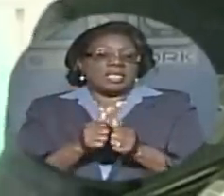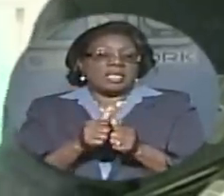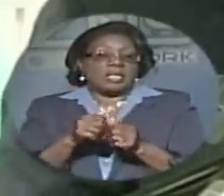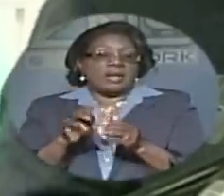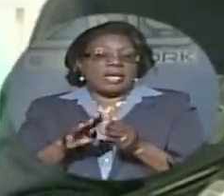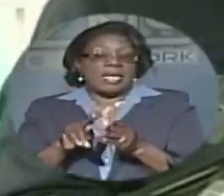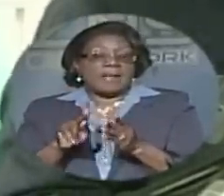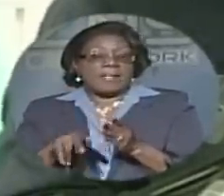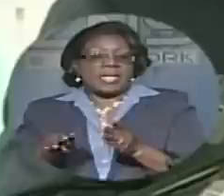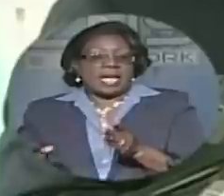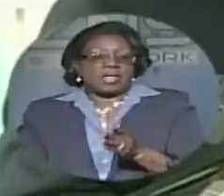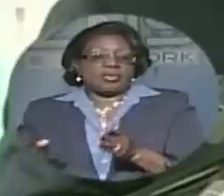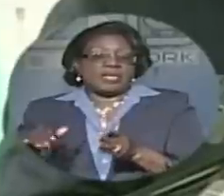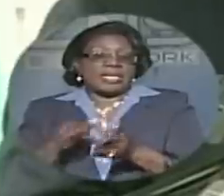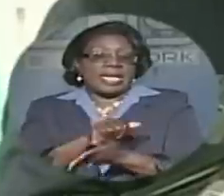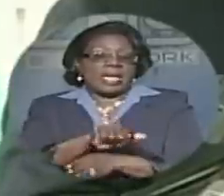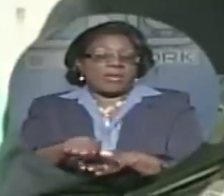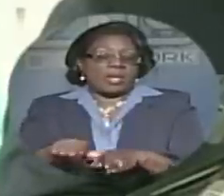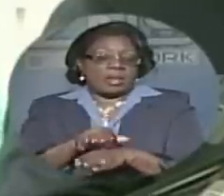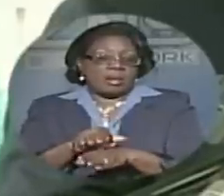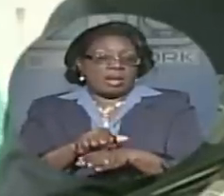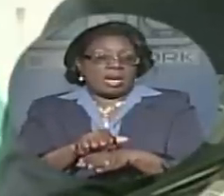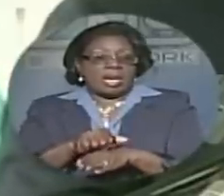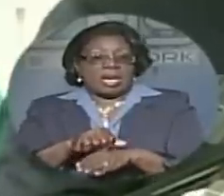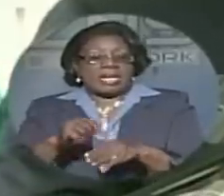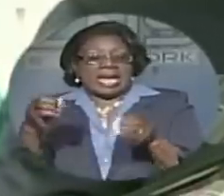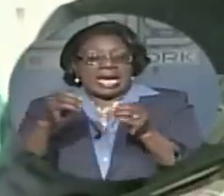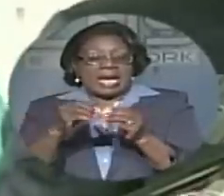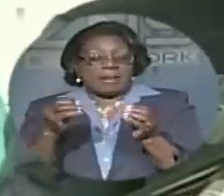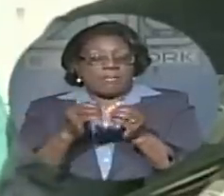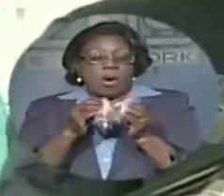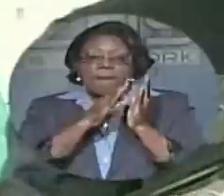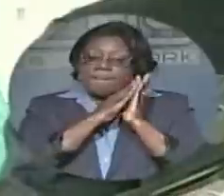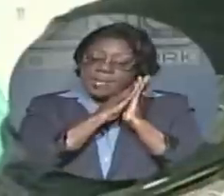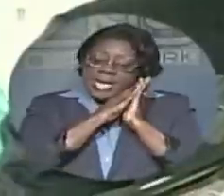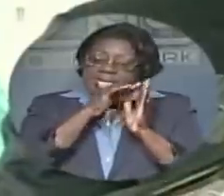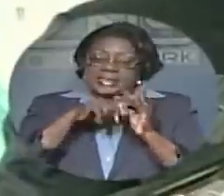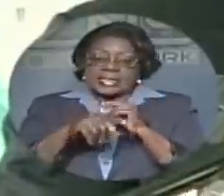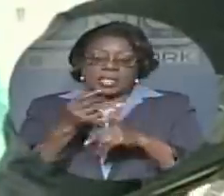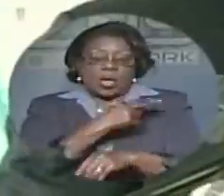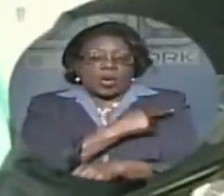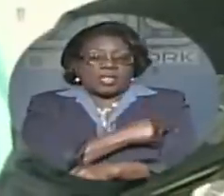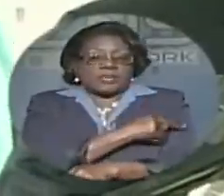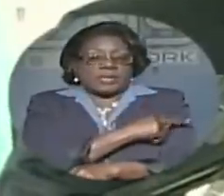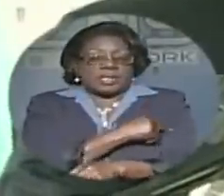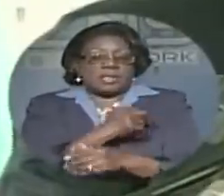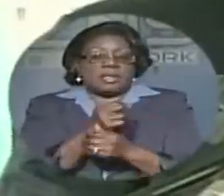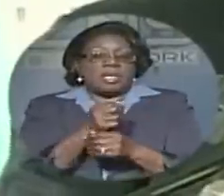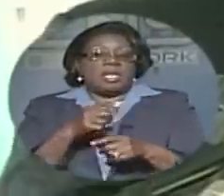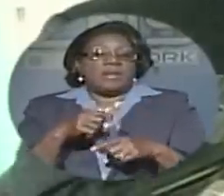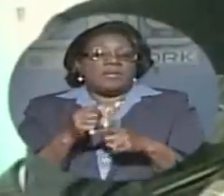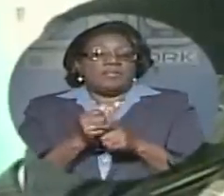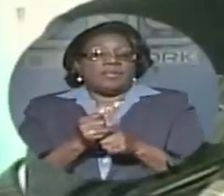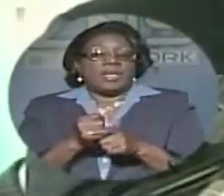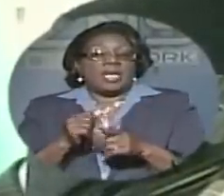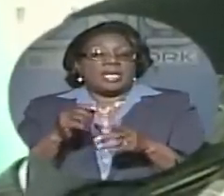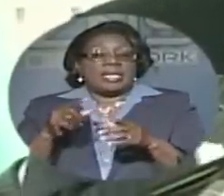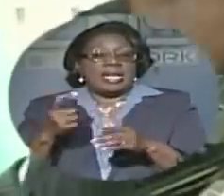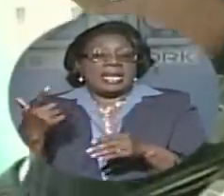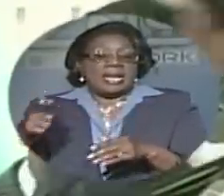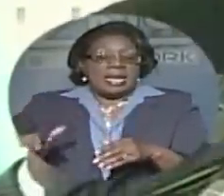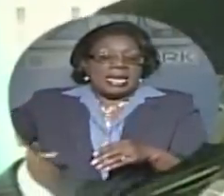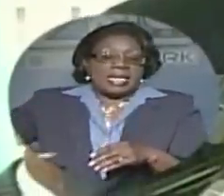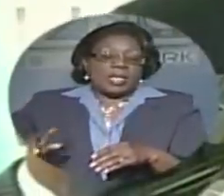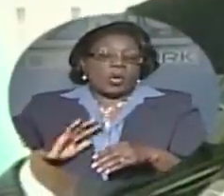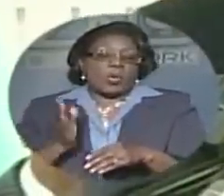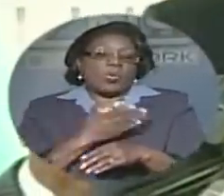surgical and medical beds that are available. And we expect, therefore, that when the price becomes right, that we will buy the